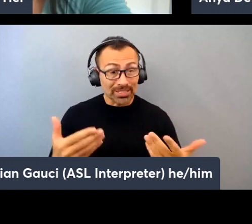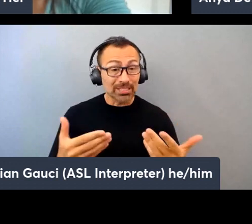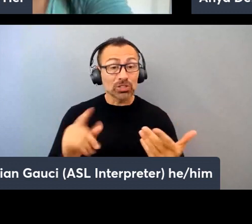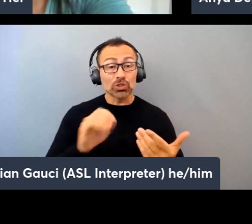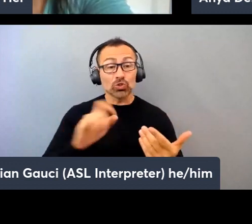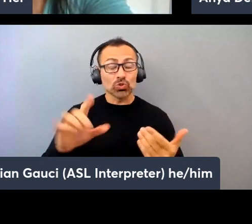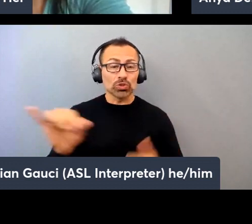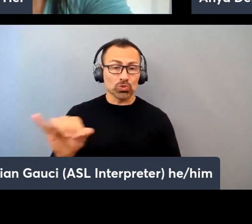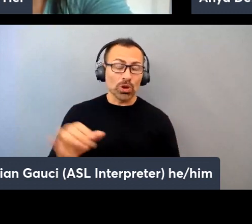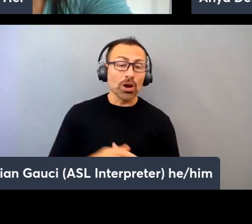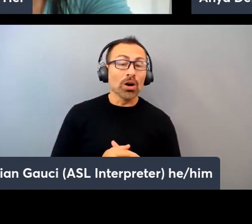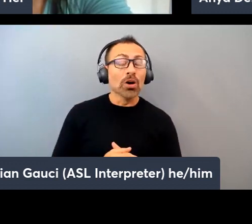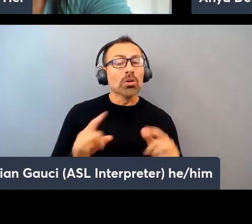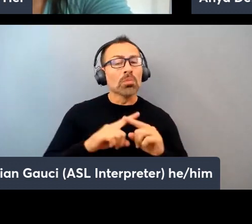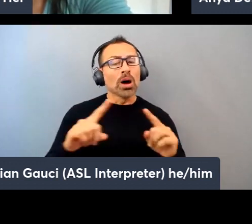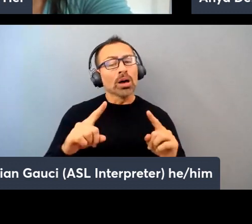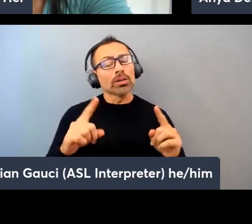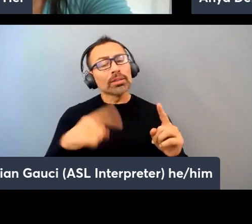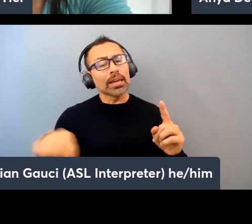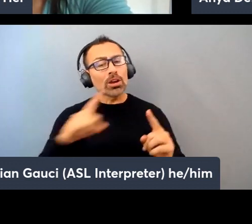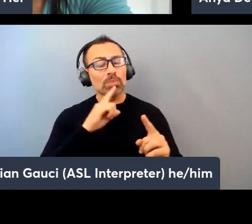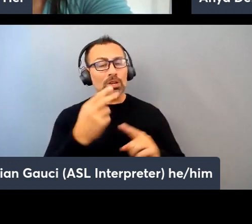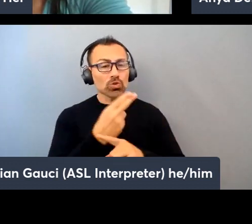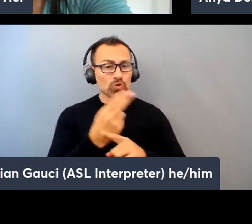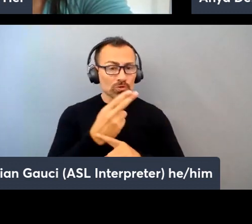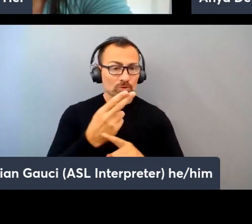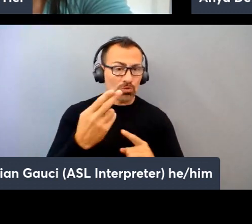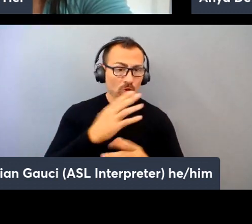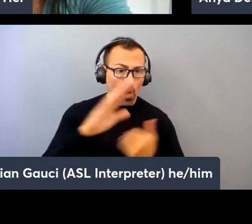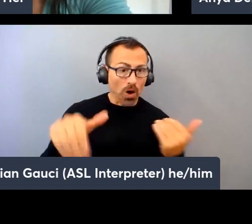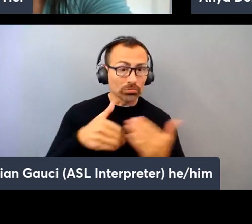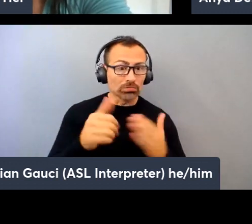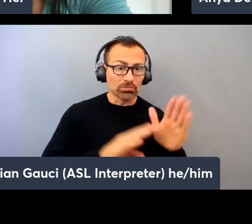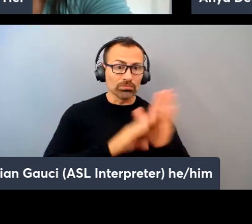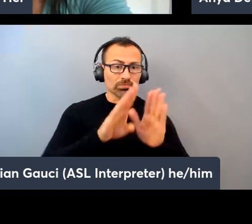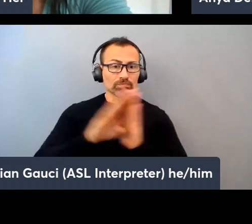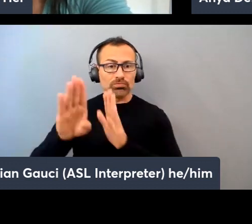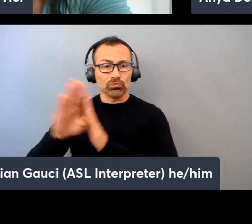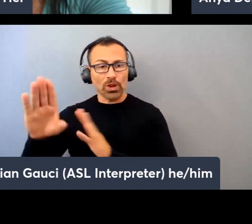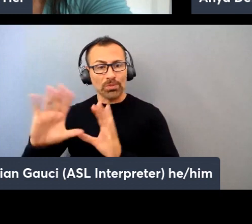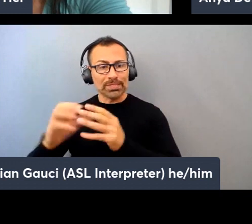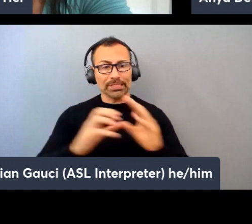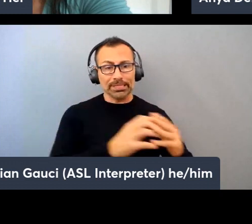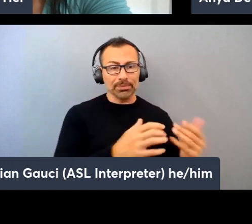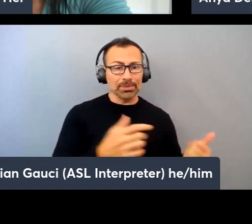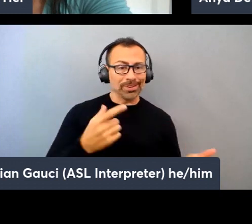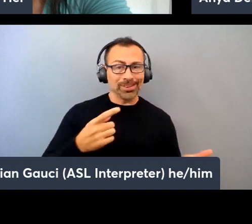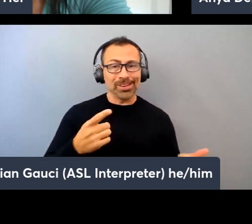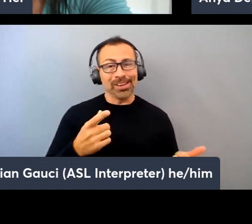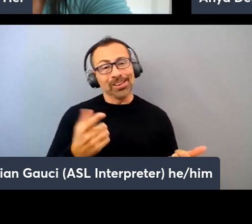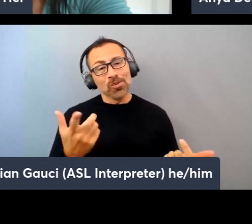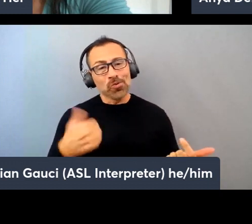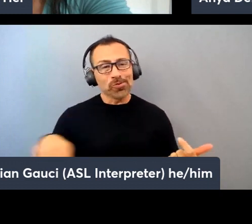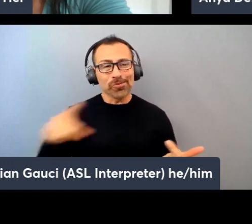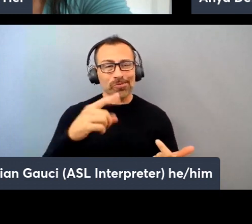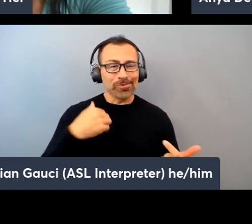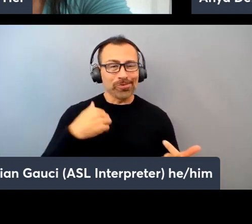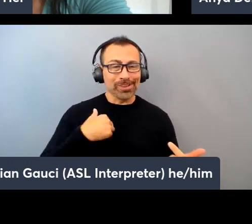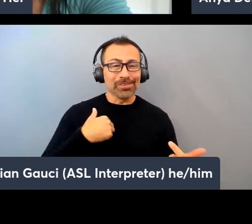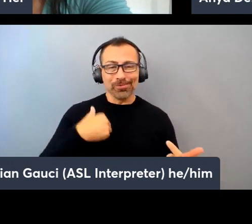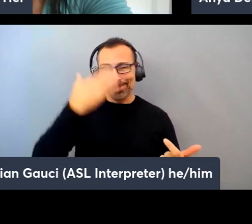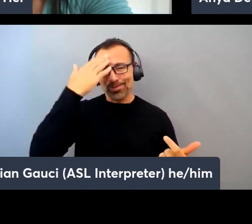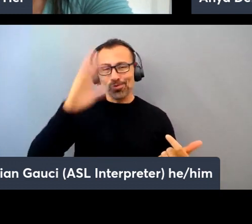by all of our development teams. And in fact, we're not really strangers to infrastructure as code or anything like